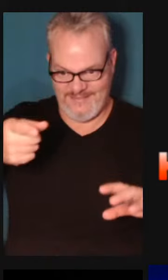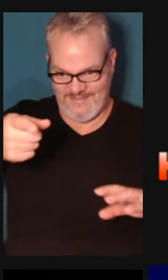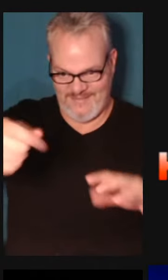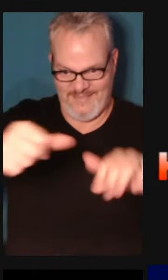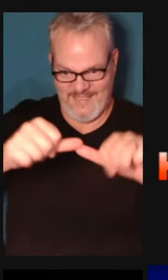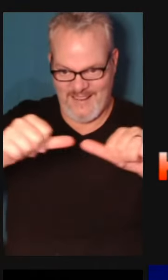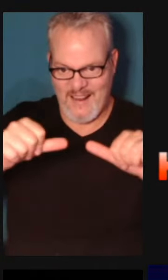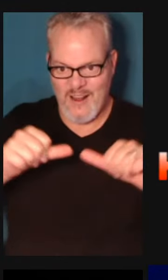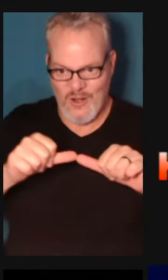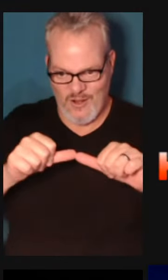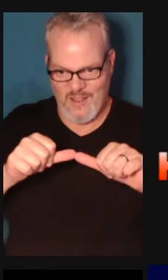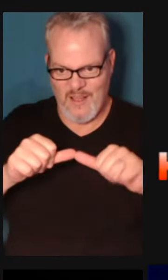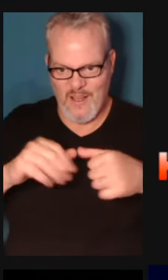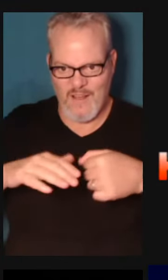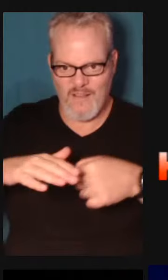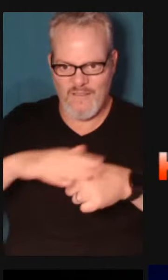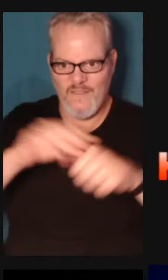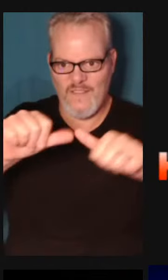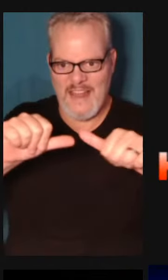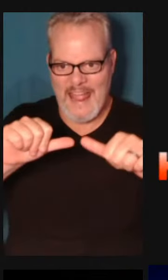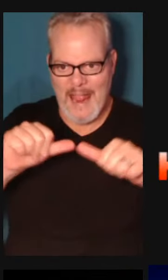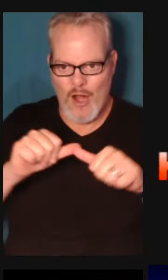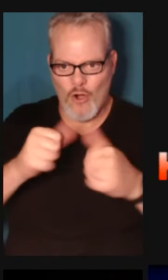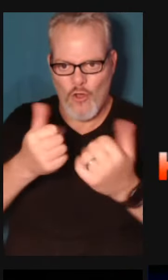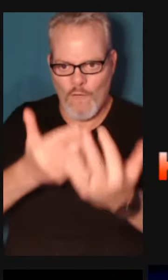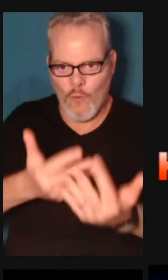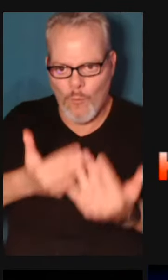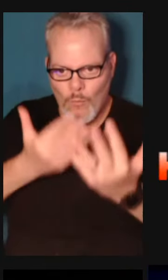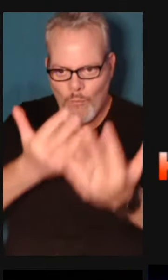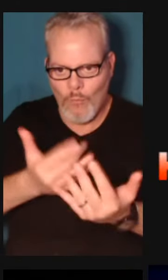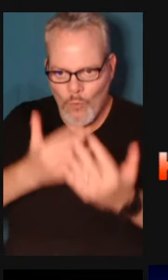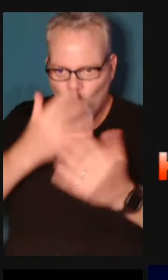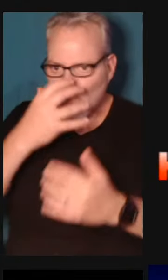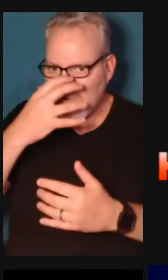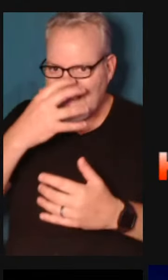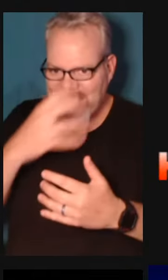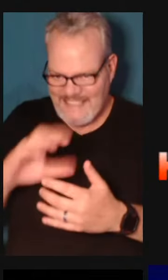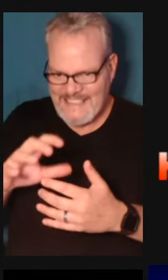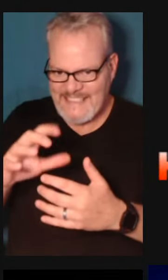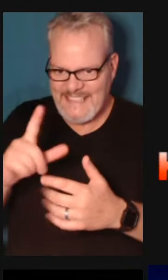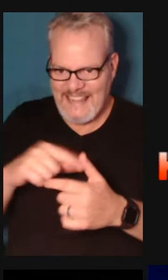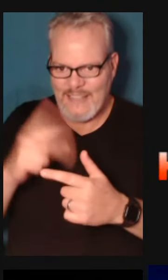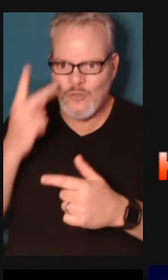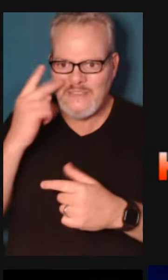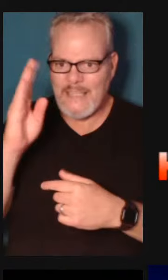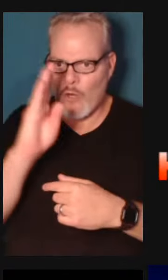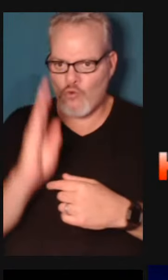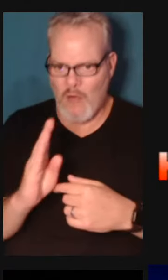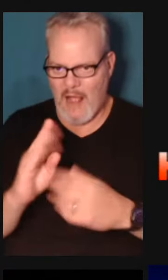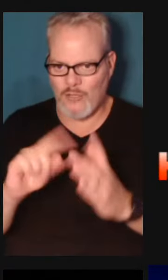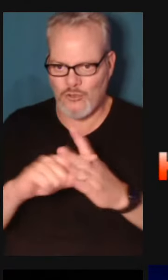An area of pooled heat from before, where lava's been ponding in this area before, and then there's that crack starting to form.